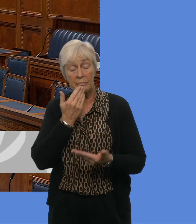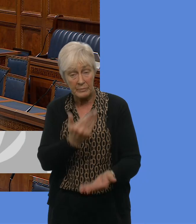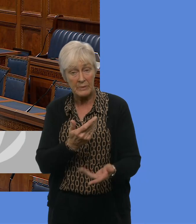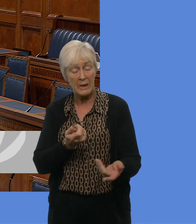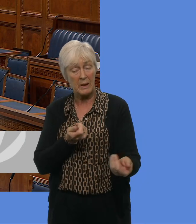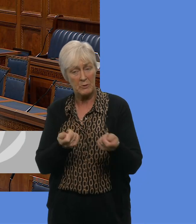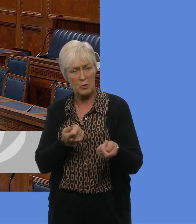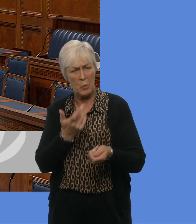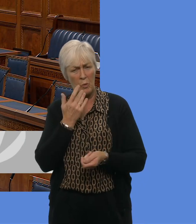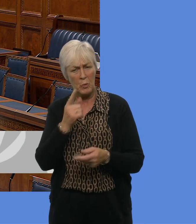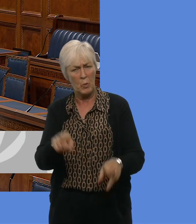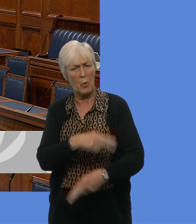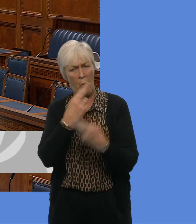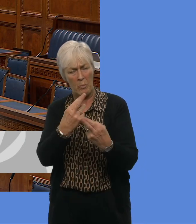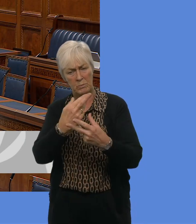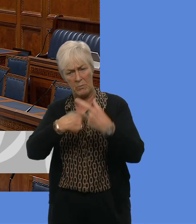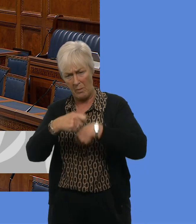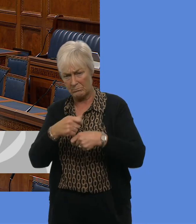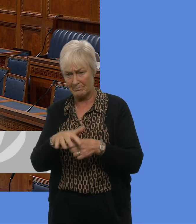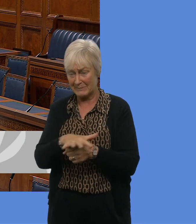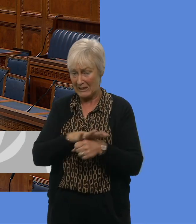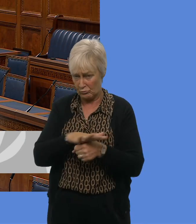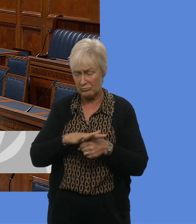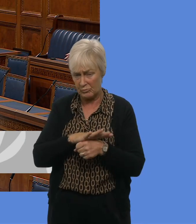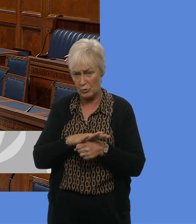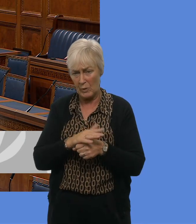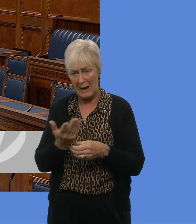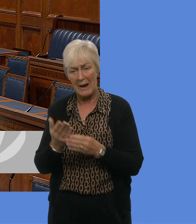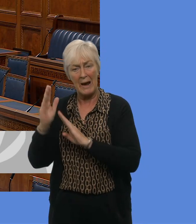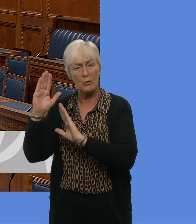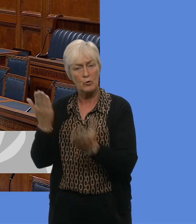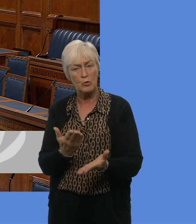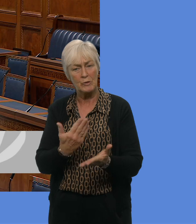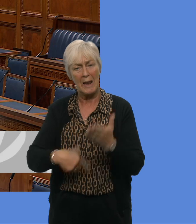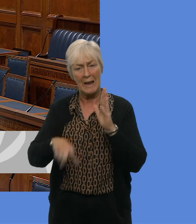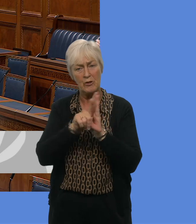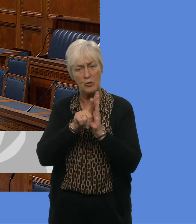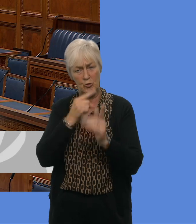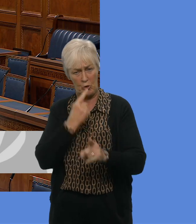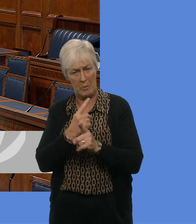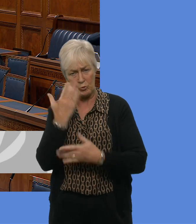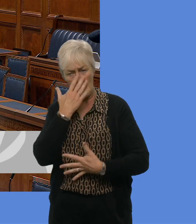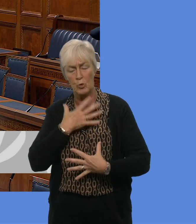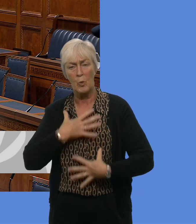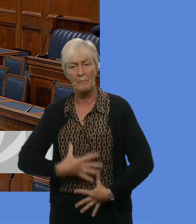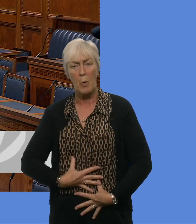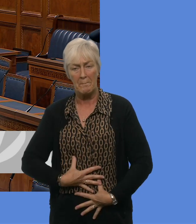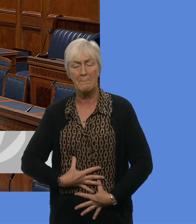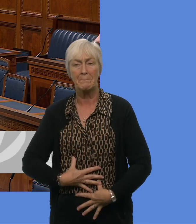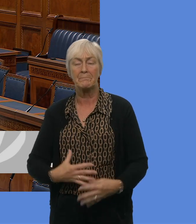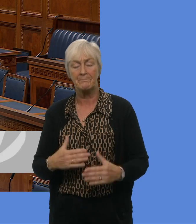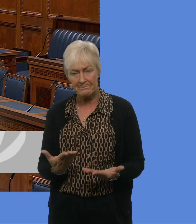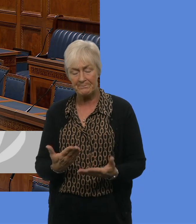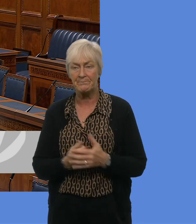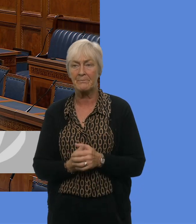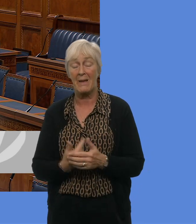Minister, when would you hope to be in a position to introduce legislation regarding school uniforms? Minister. Well, Mr. Speaker, I